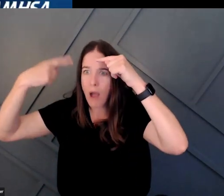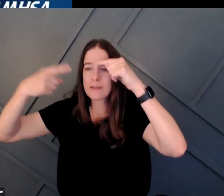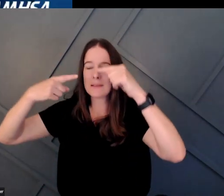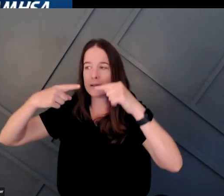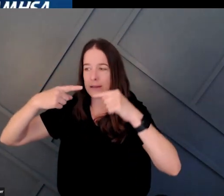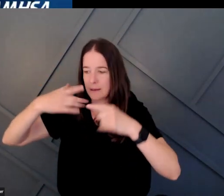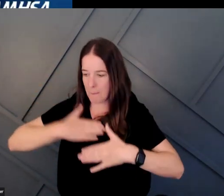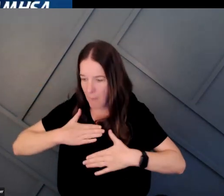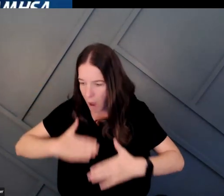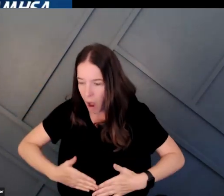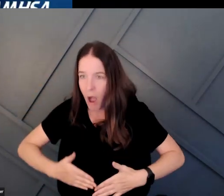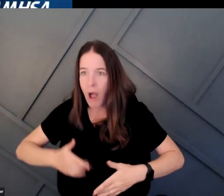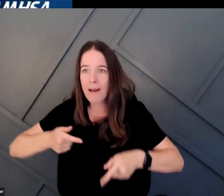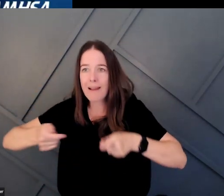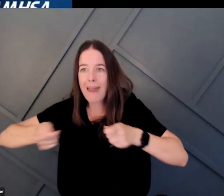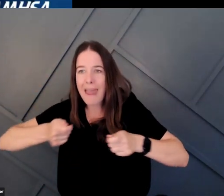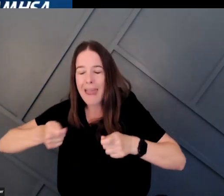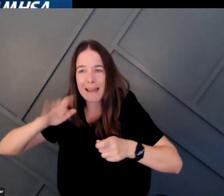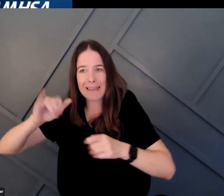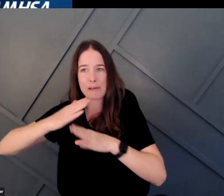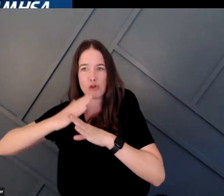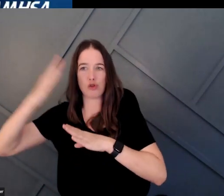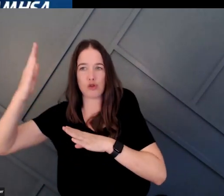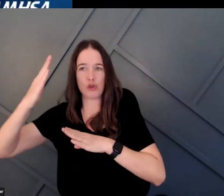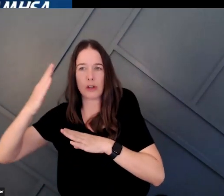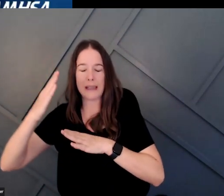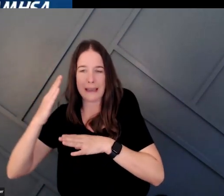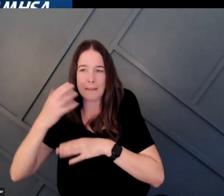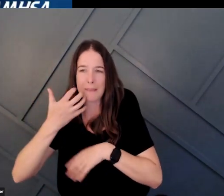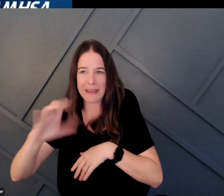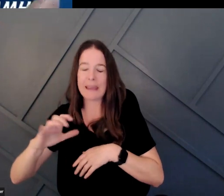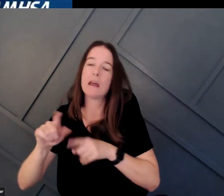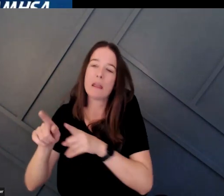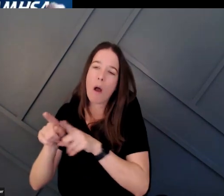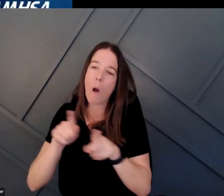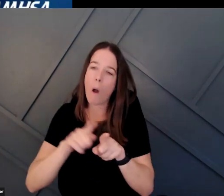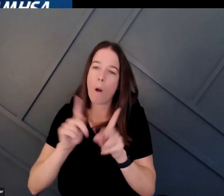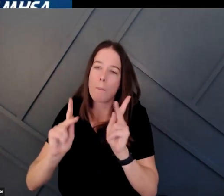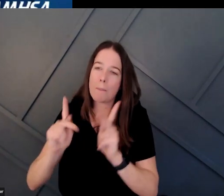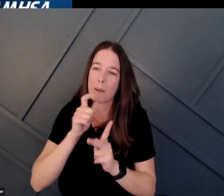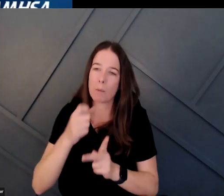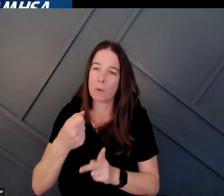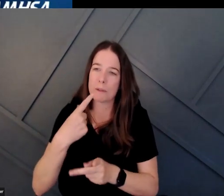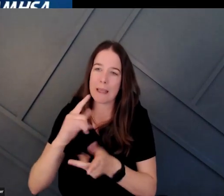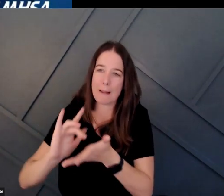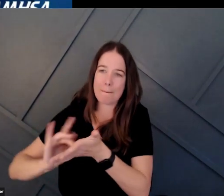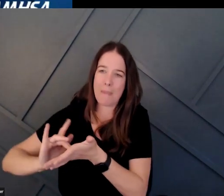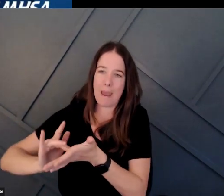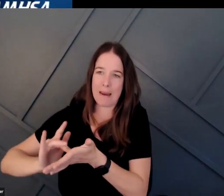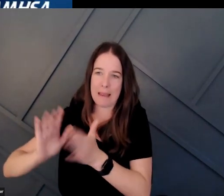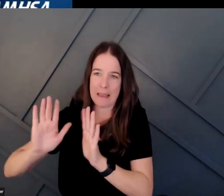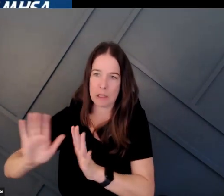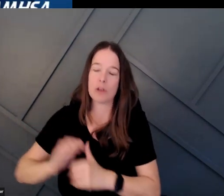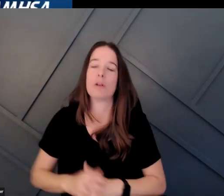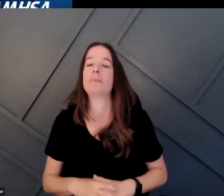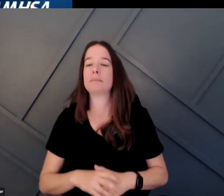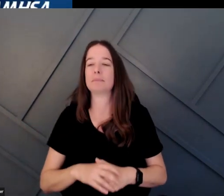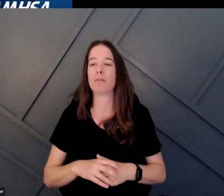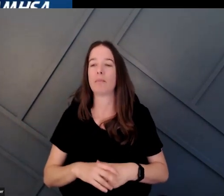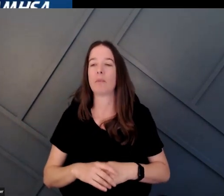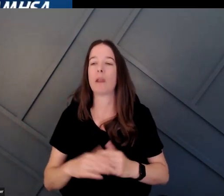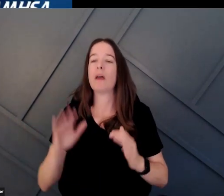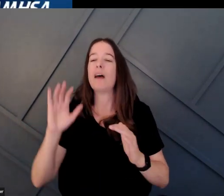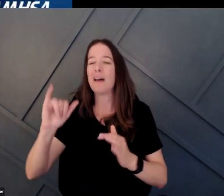then people with certain medications, which we've been discussing. So that's a little bit on the physiology. I want to take a moment on